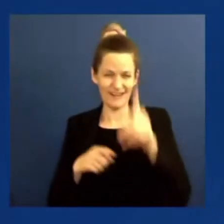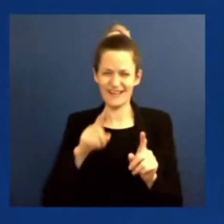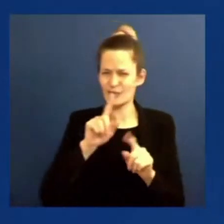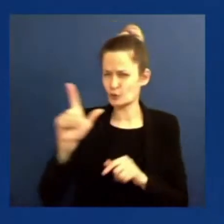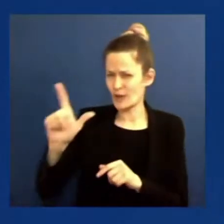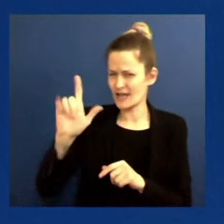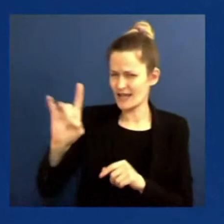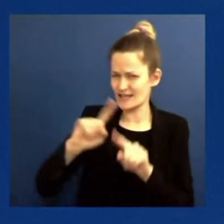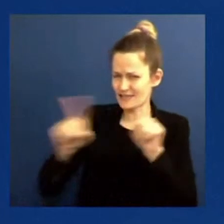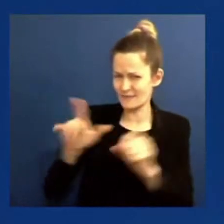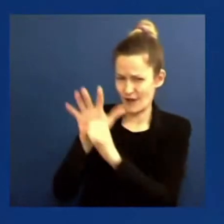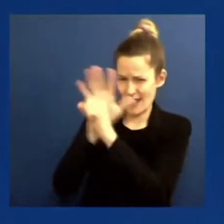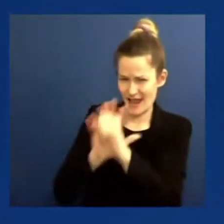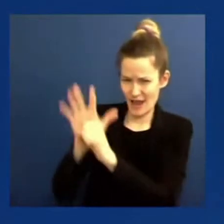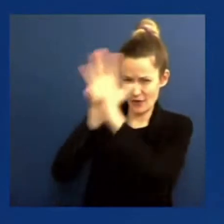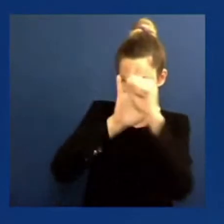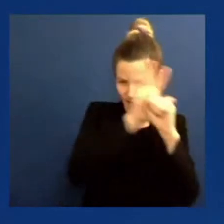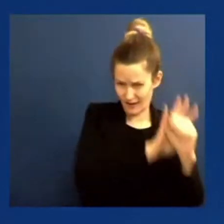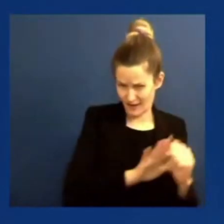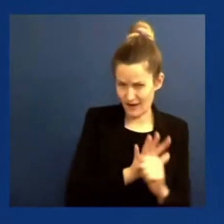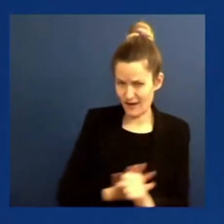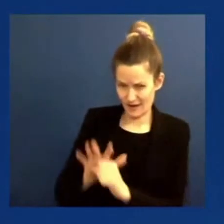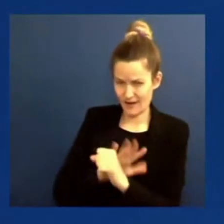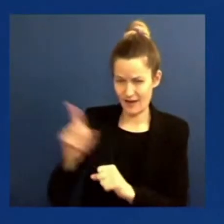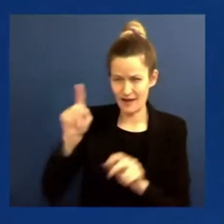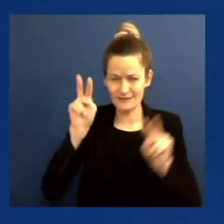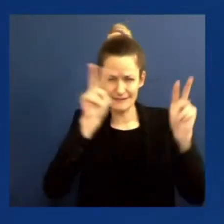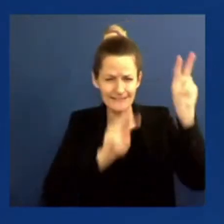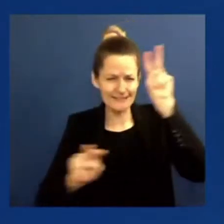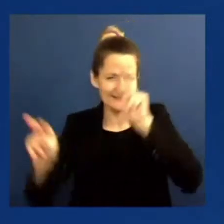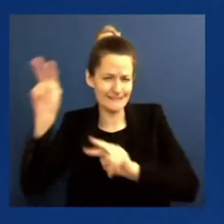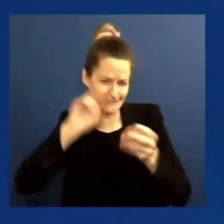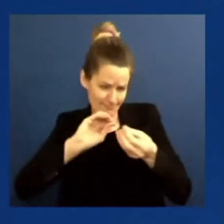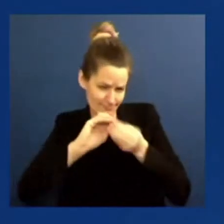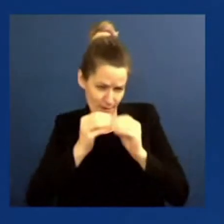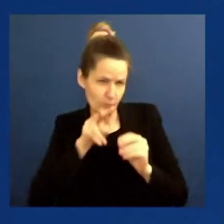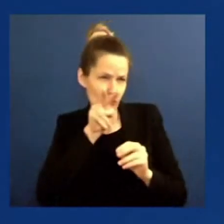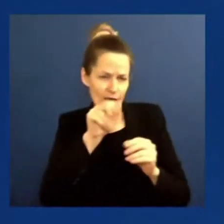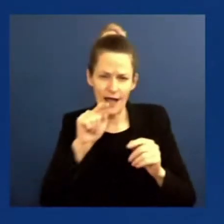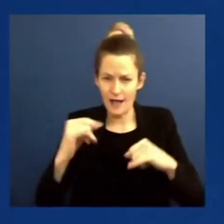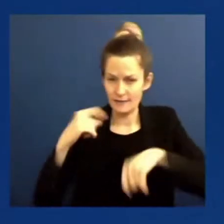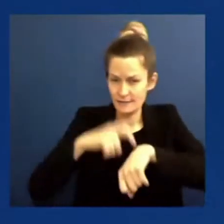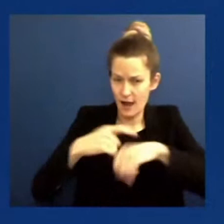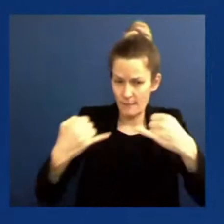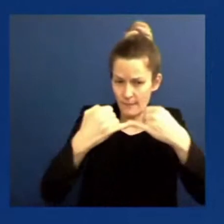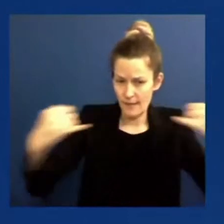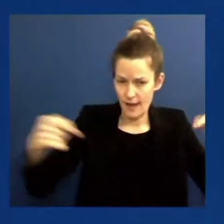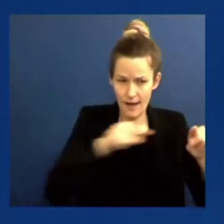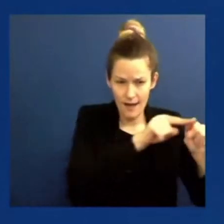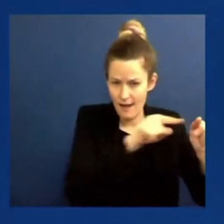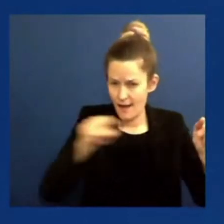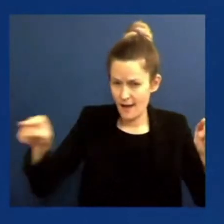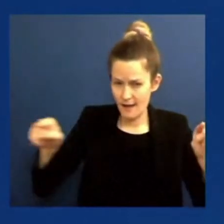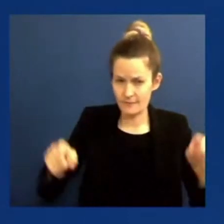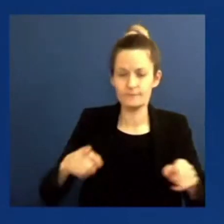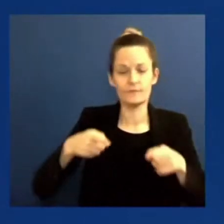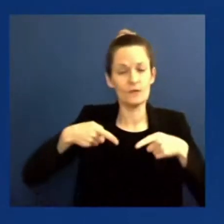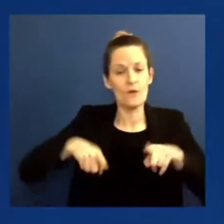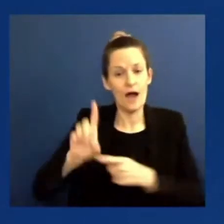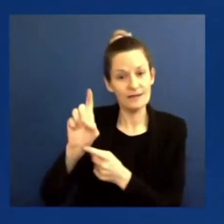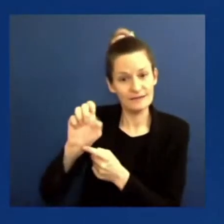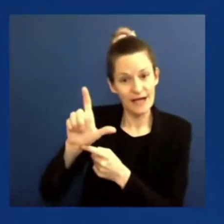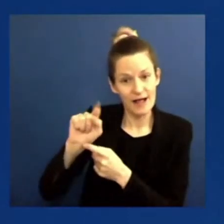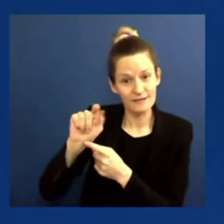The blue shaded area represents the time that the Delta variant was dominant, and the pink shaded area when Omicron variant